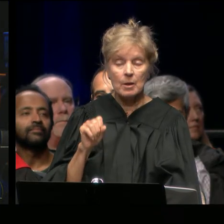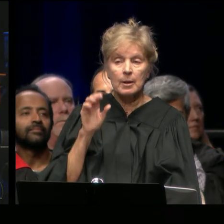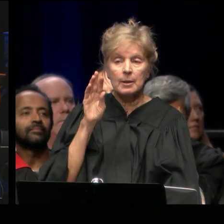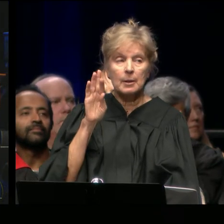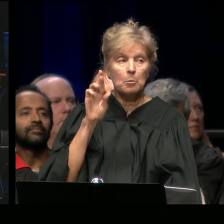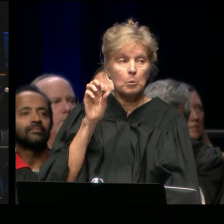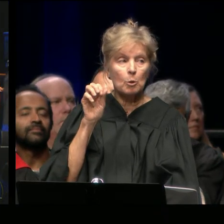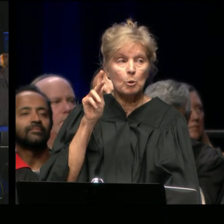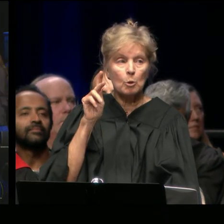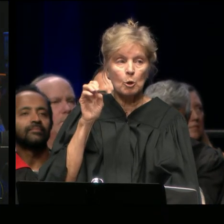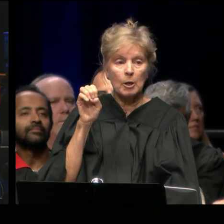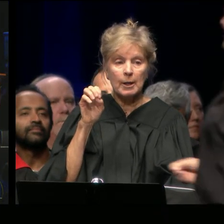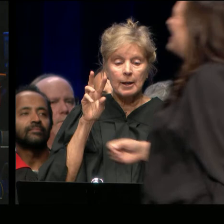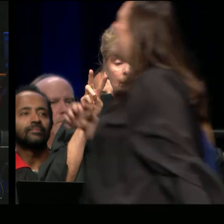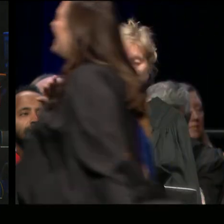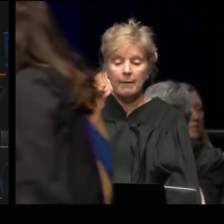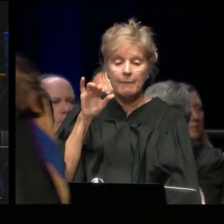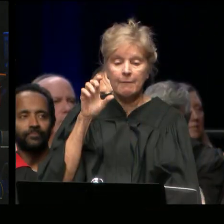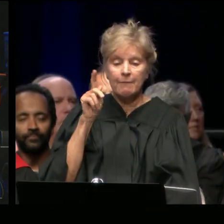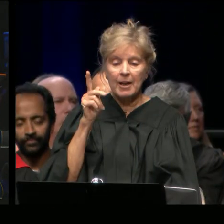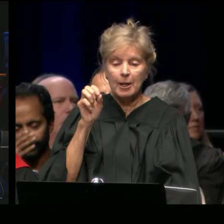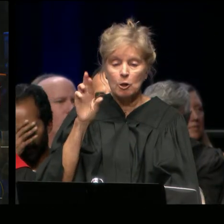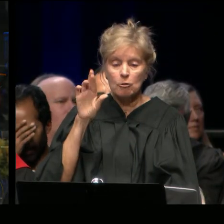Brooke Vickery.